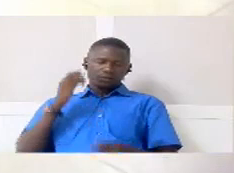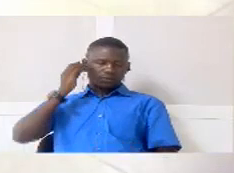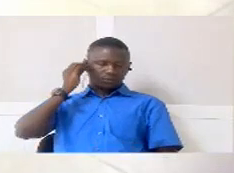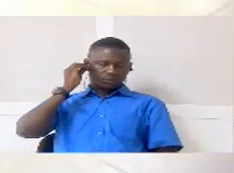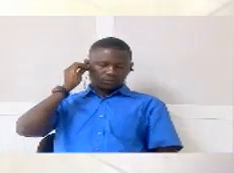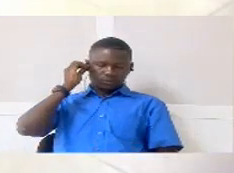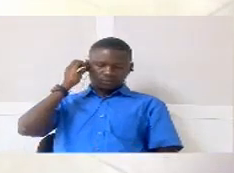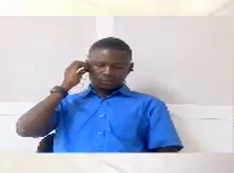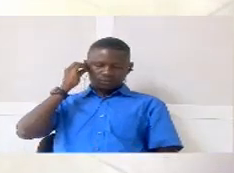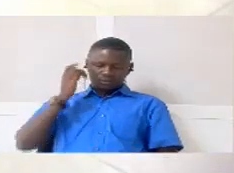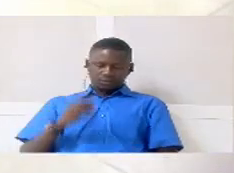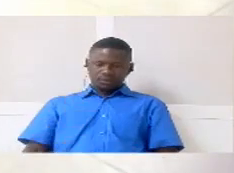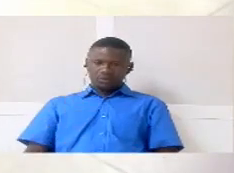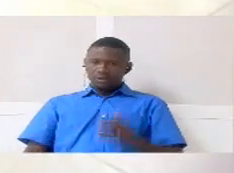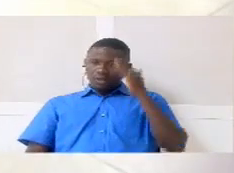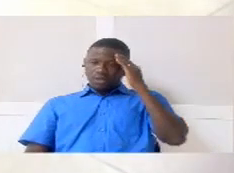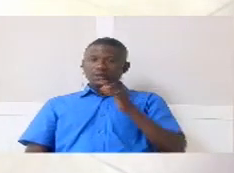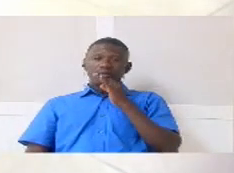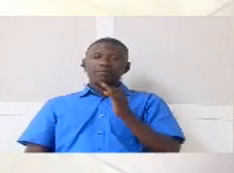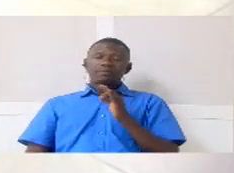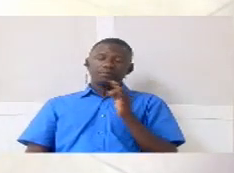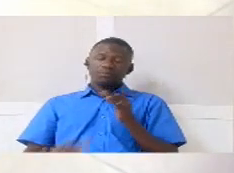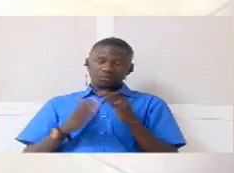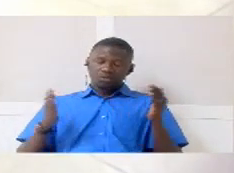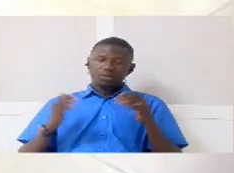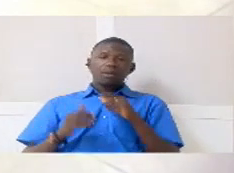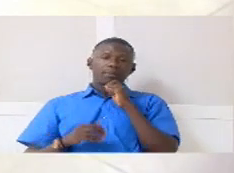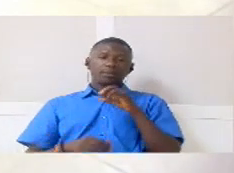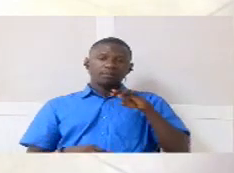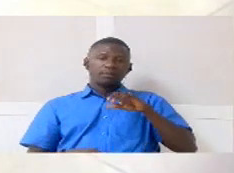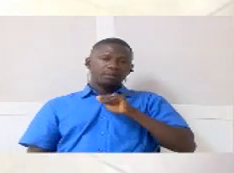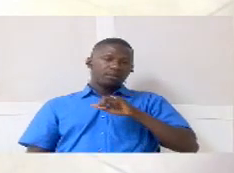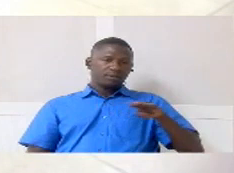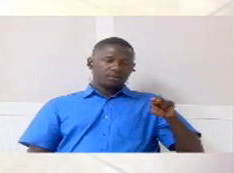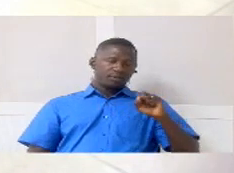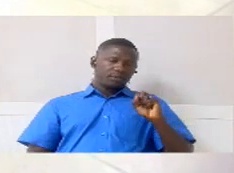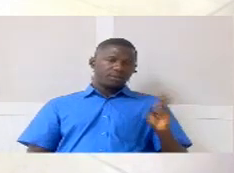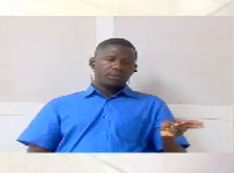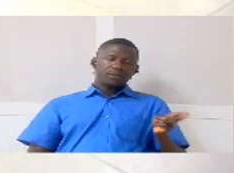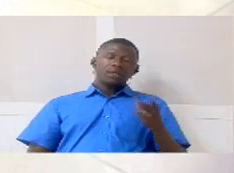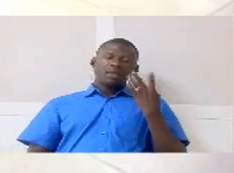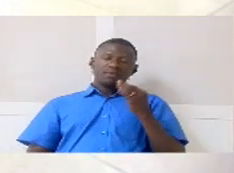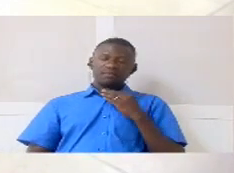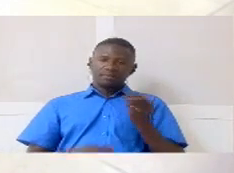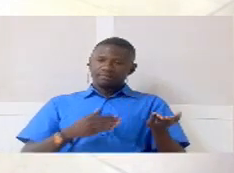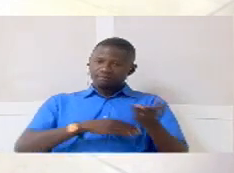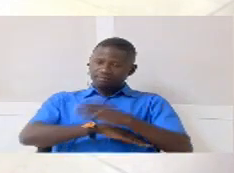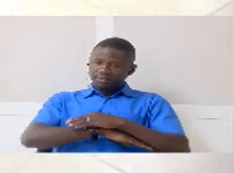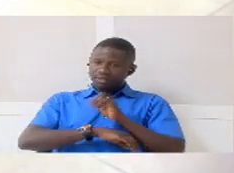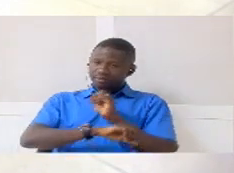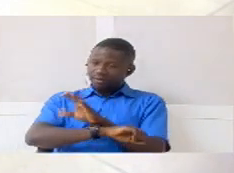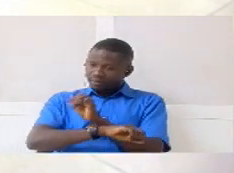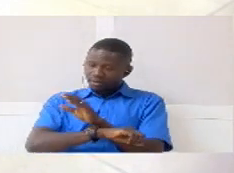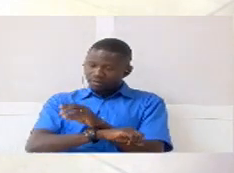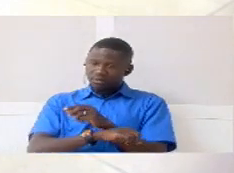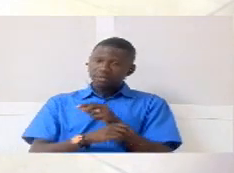Thank you very much. Mr. Manneh, if you have any concluding remarks to make, please proceed to do so now. Barakabake, Mr. Manneh,